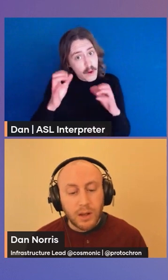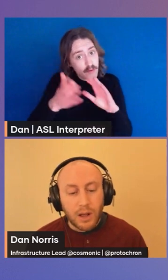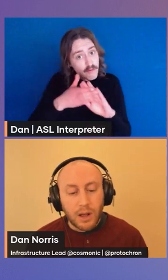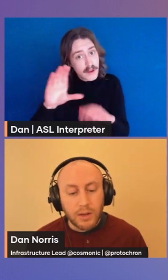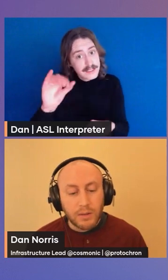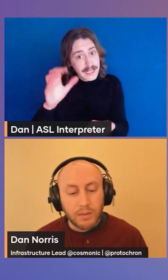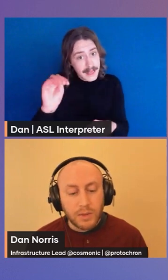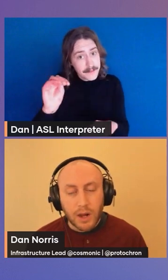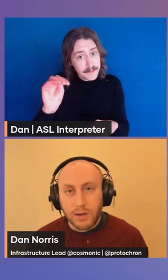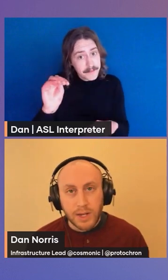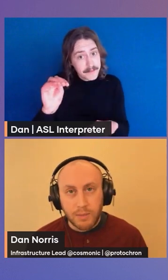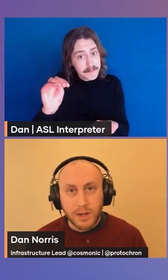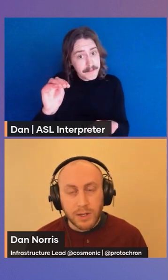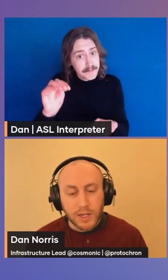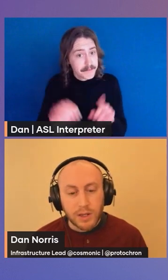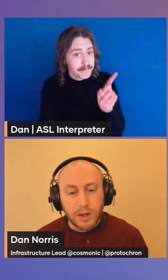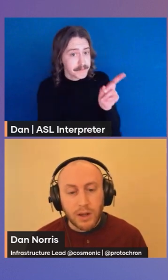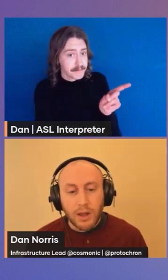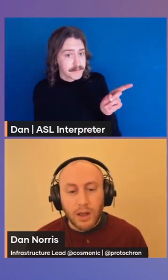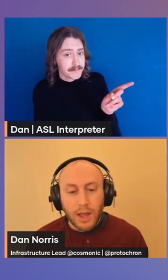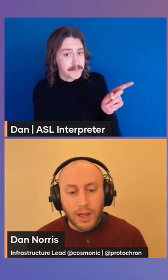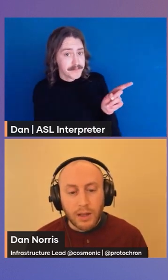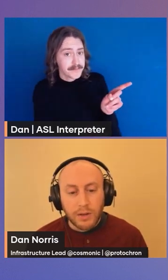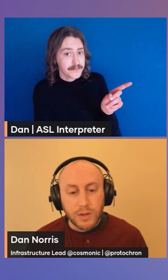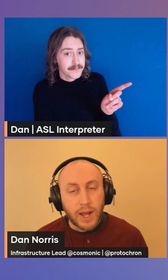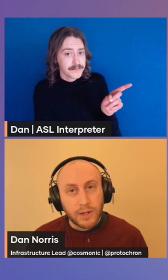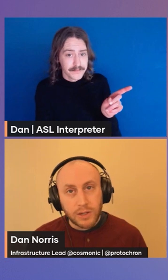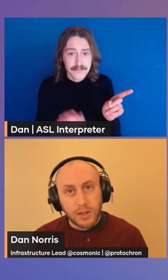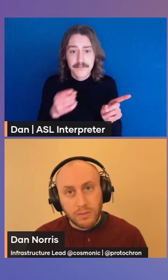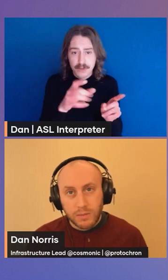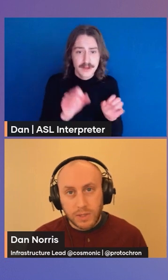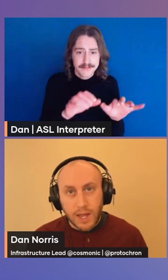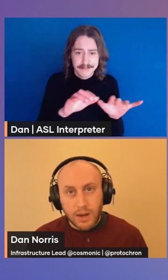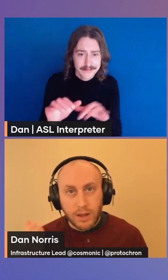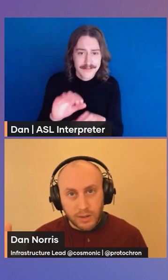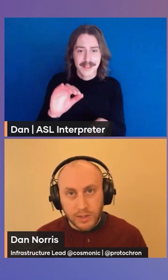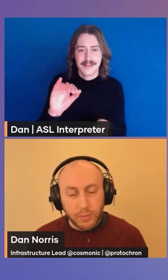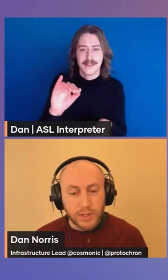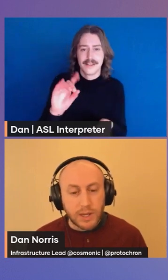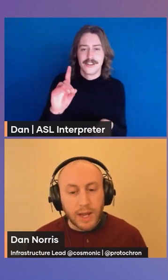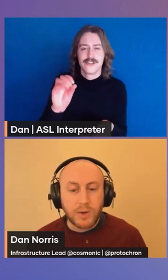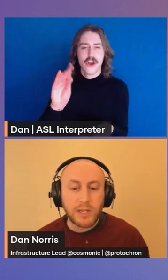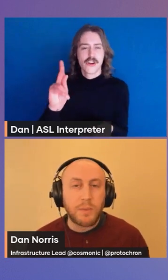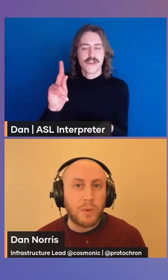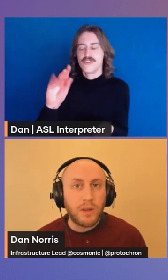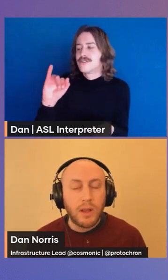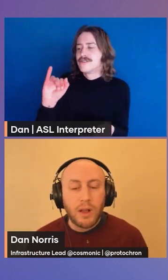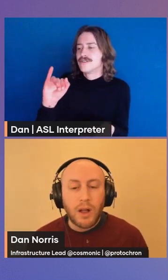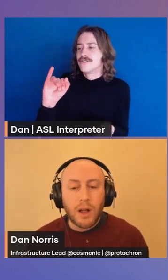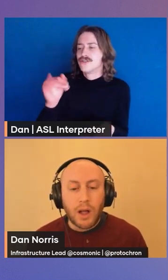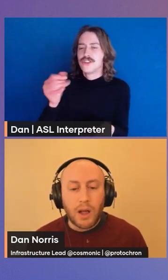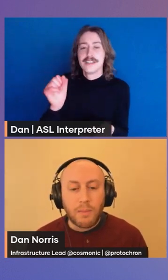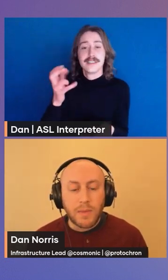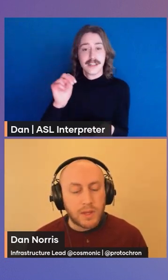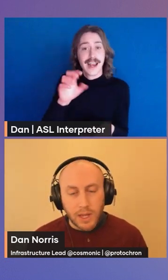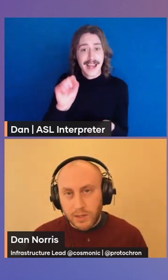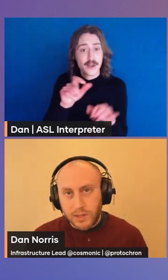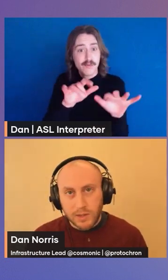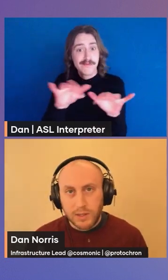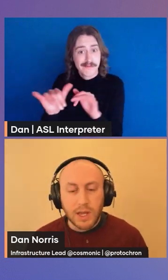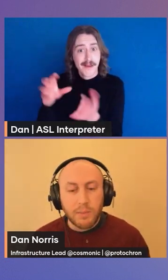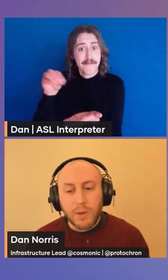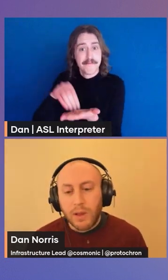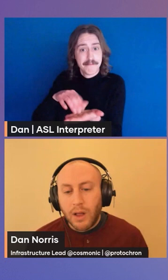etc docker daemon.json, and you actually set an explicit address pool. In this case,